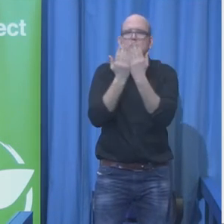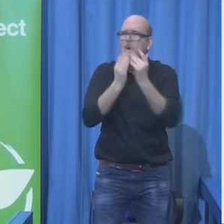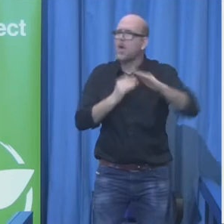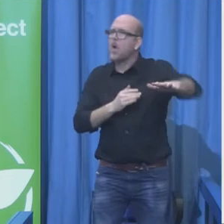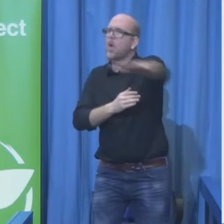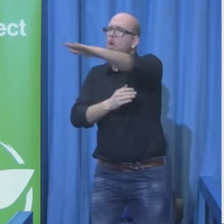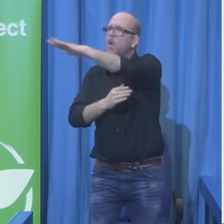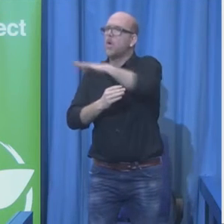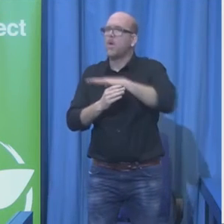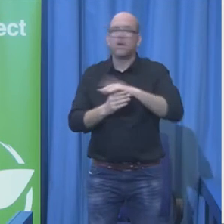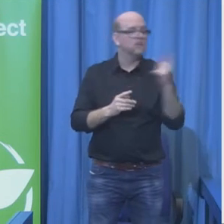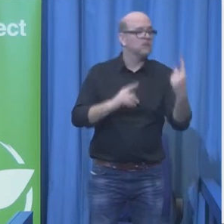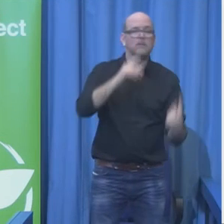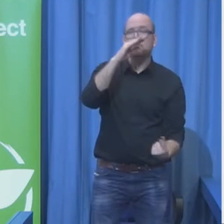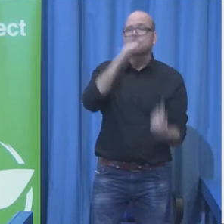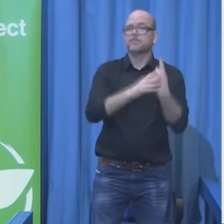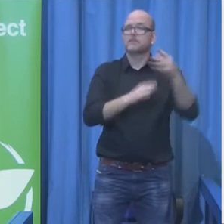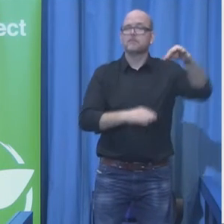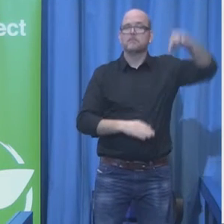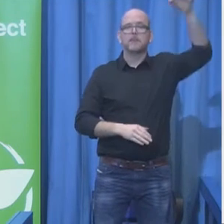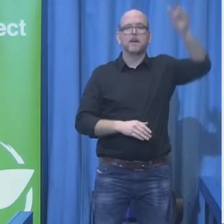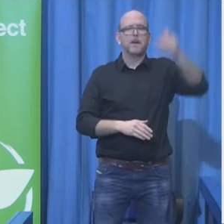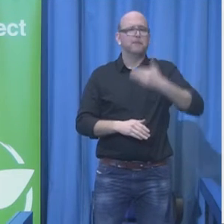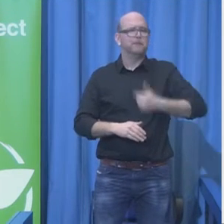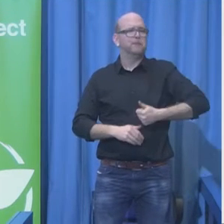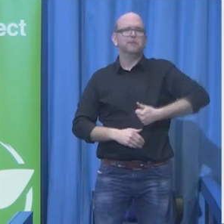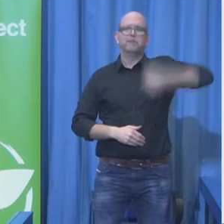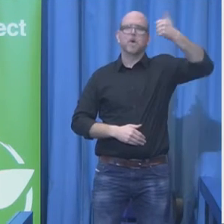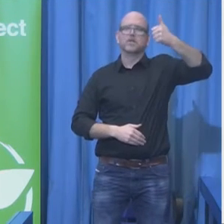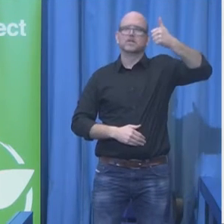school exam, which is the Tawjihi exam.